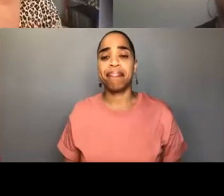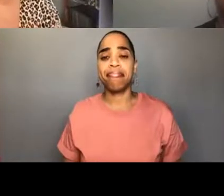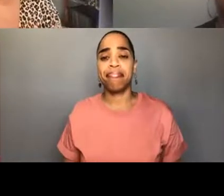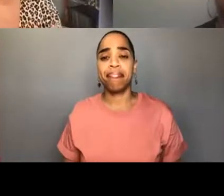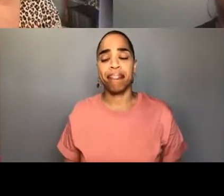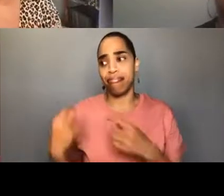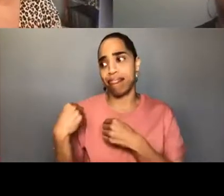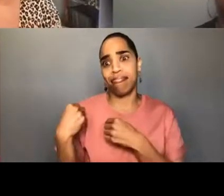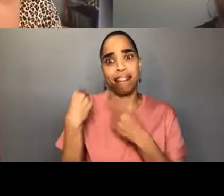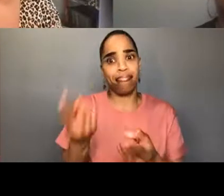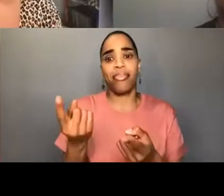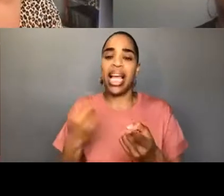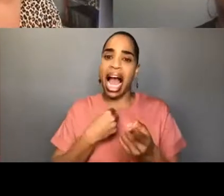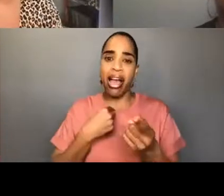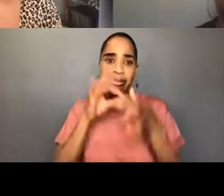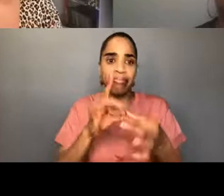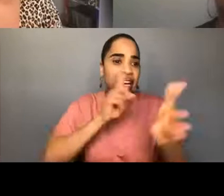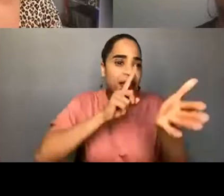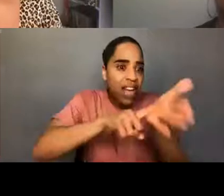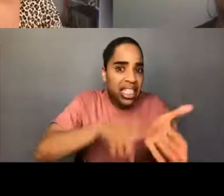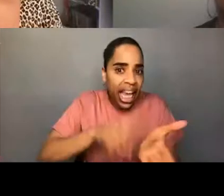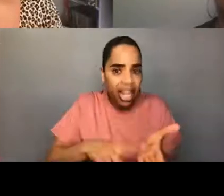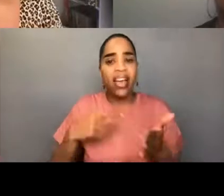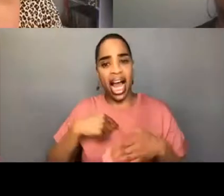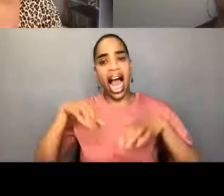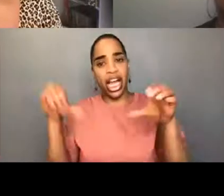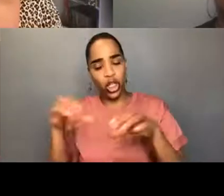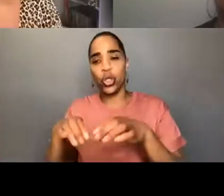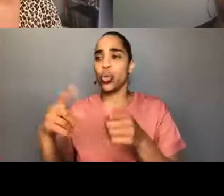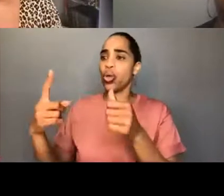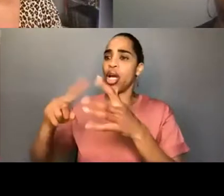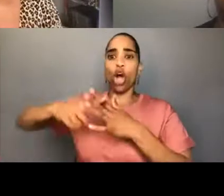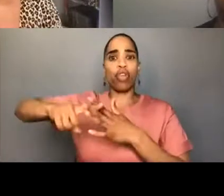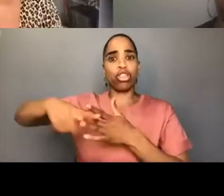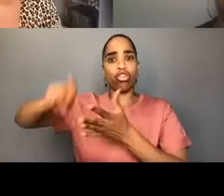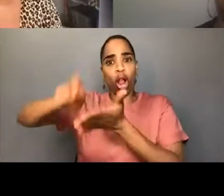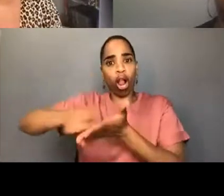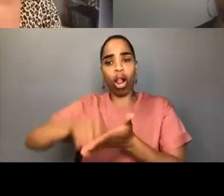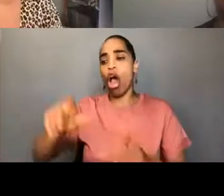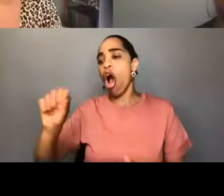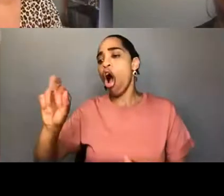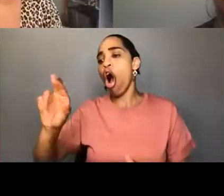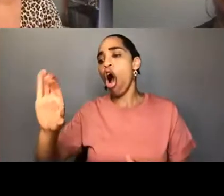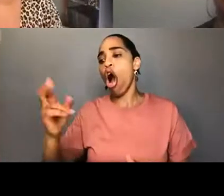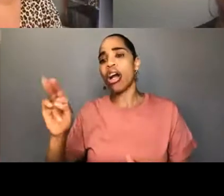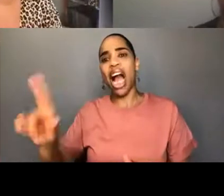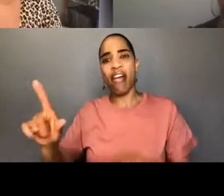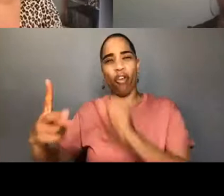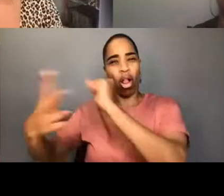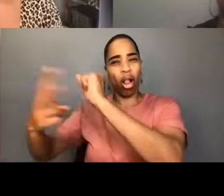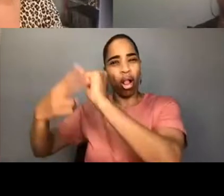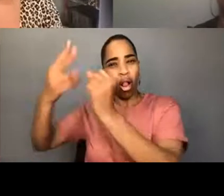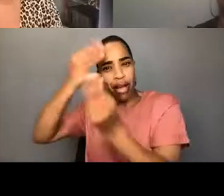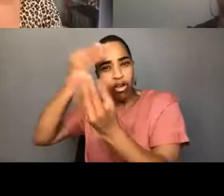much of my career I've been investigative journalist. I do original archival research. I look at data constantly. I